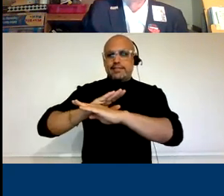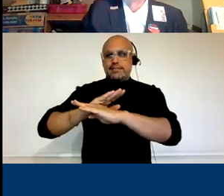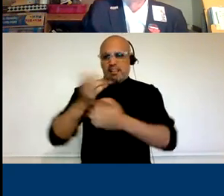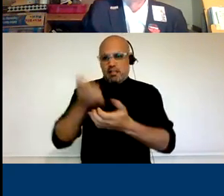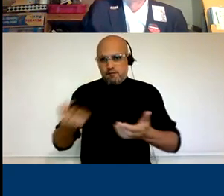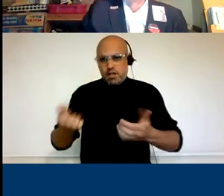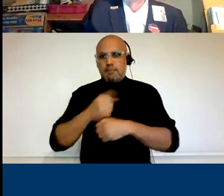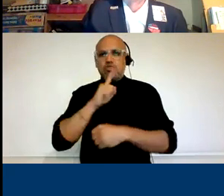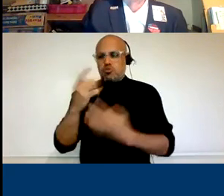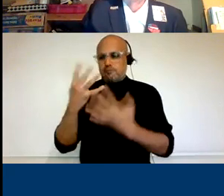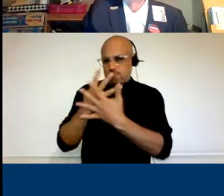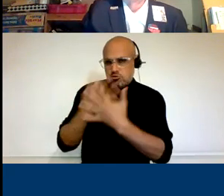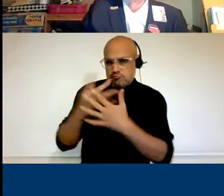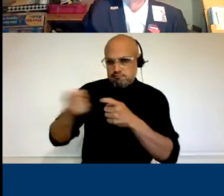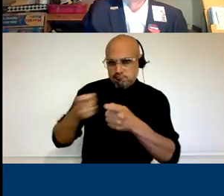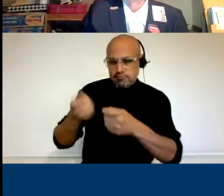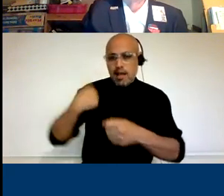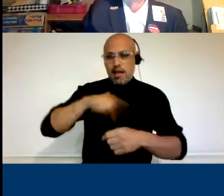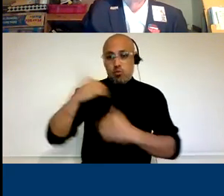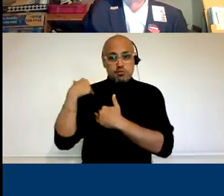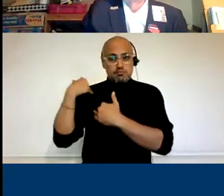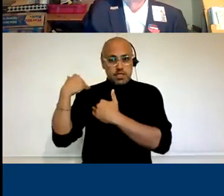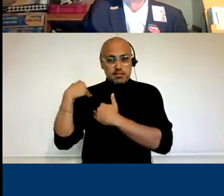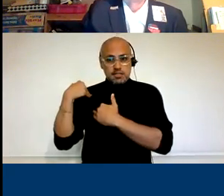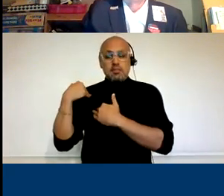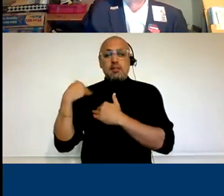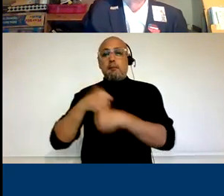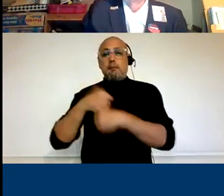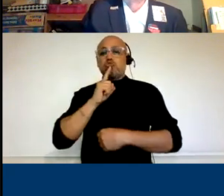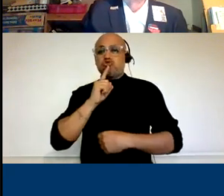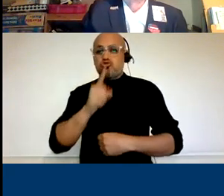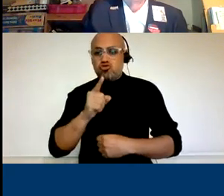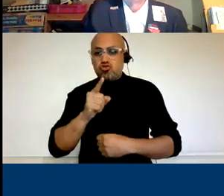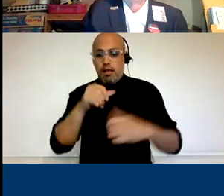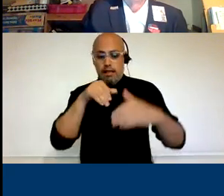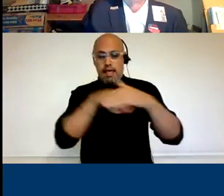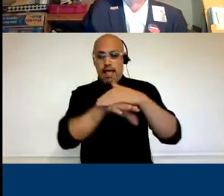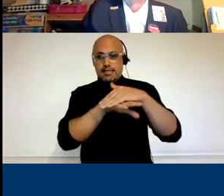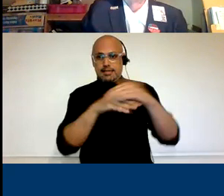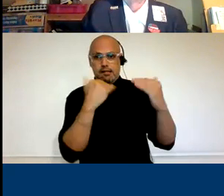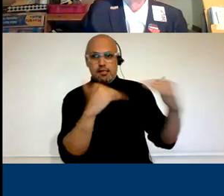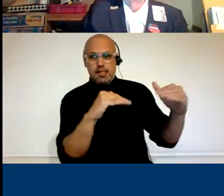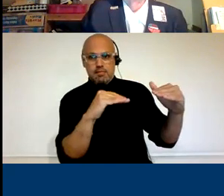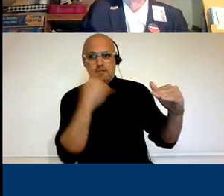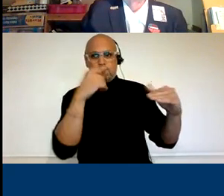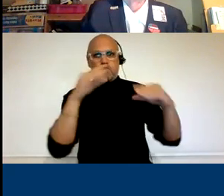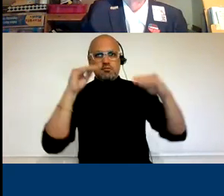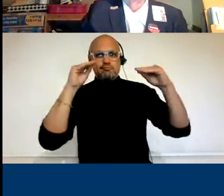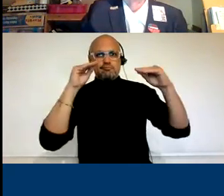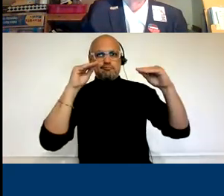controlled. This is our obligation to make sure the access is limited to the instructional